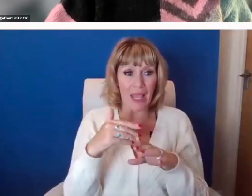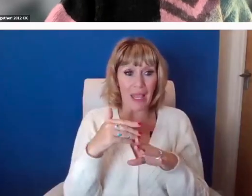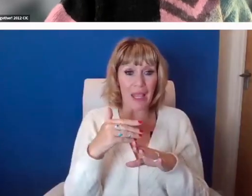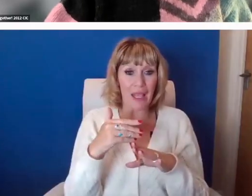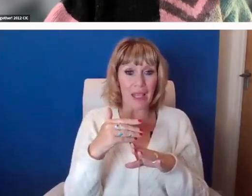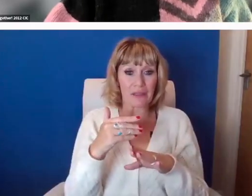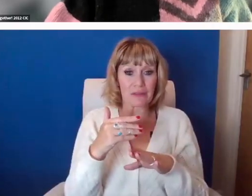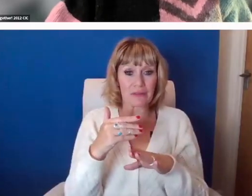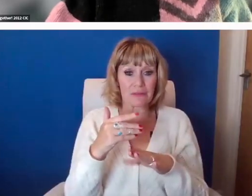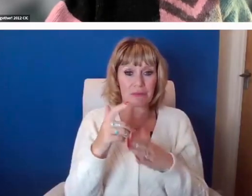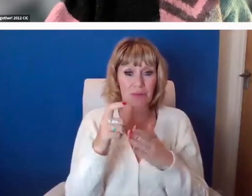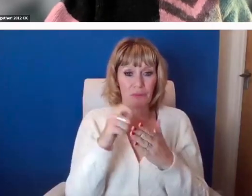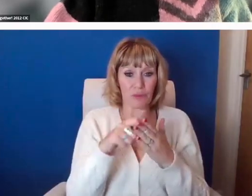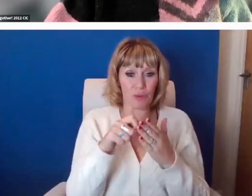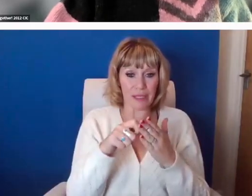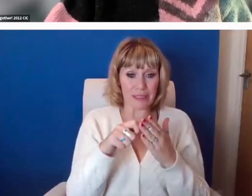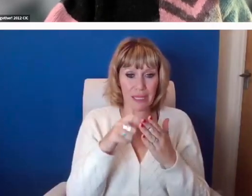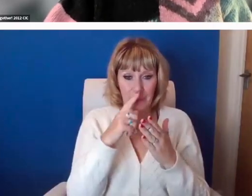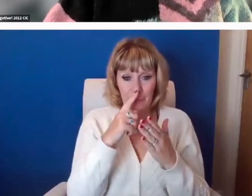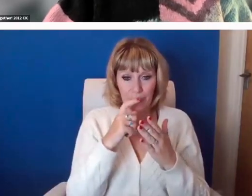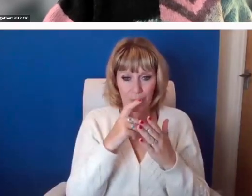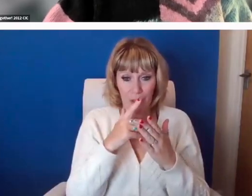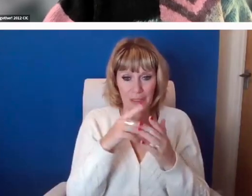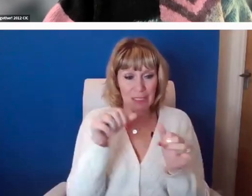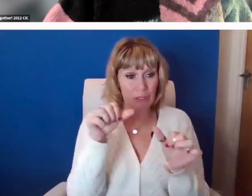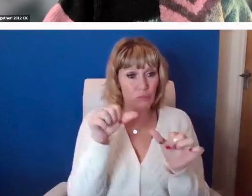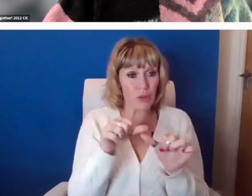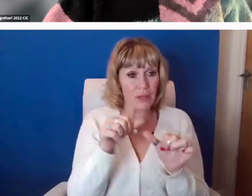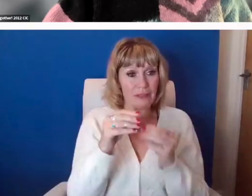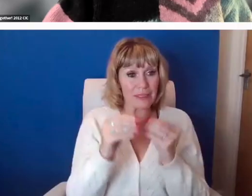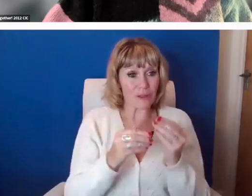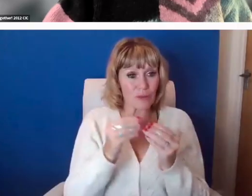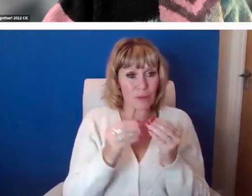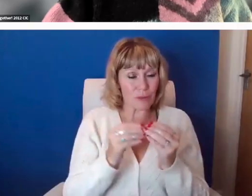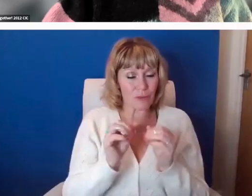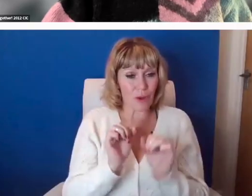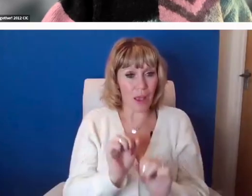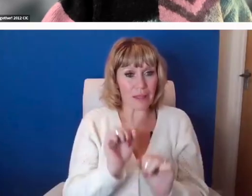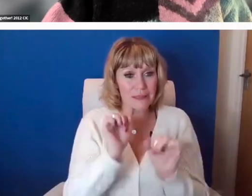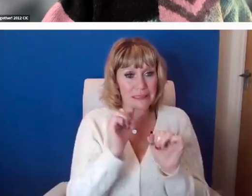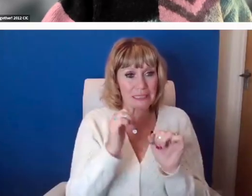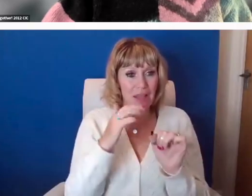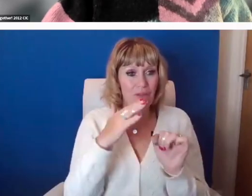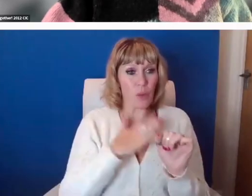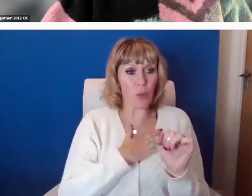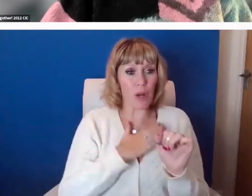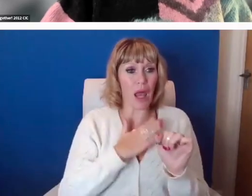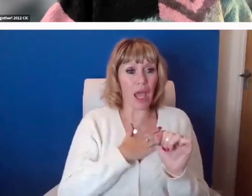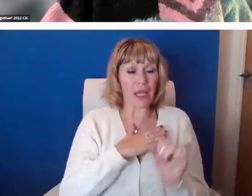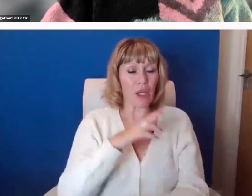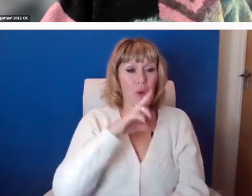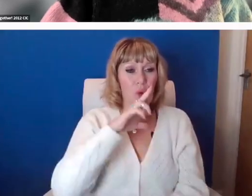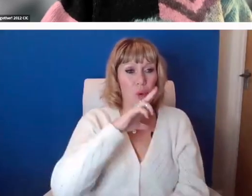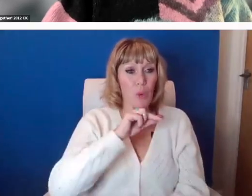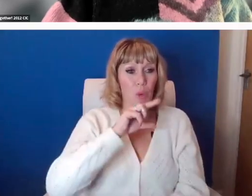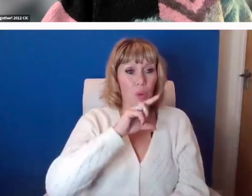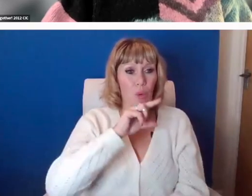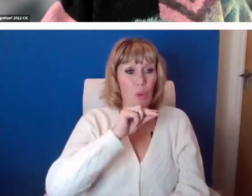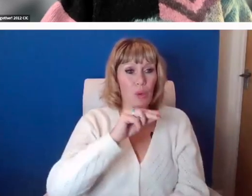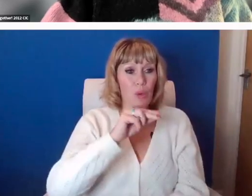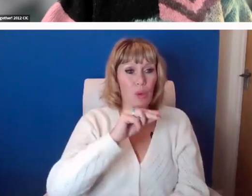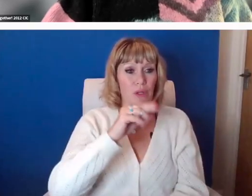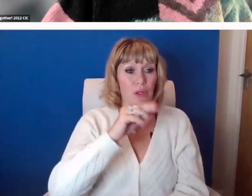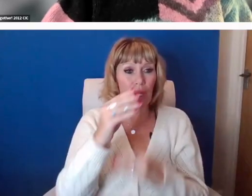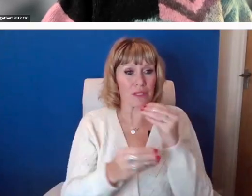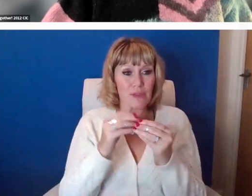outtag brief descriptions for us. If anybody would like an audio described tour, then we can